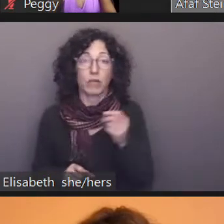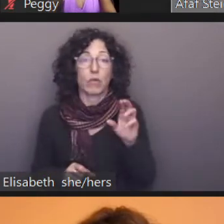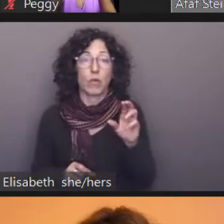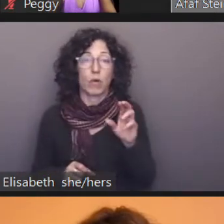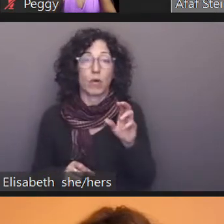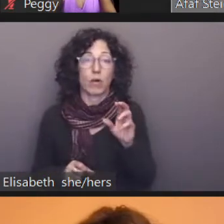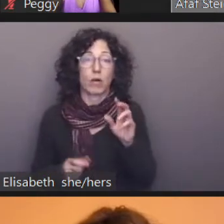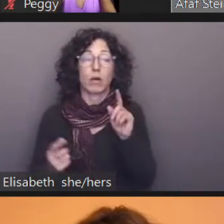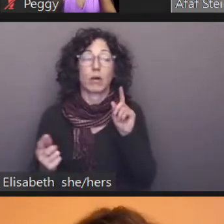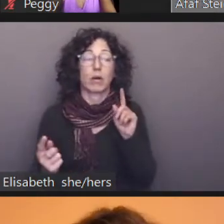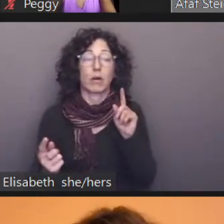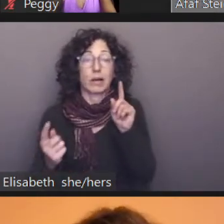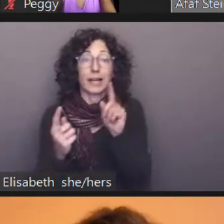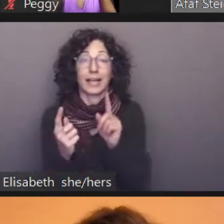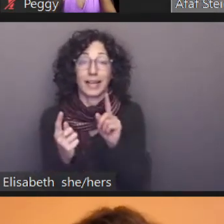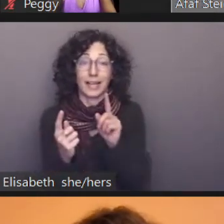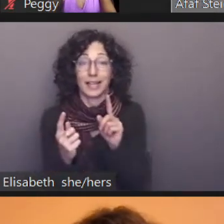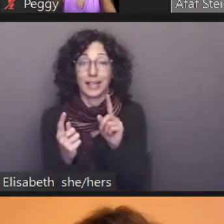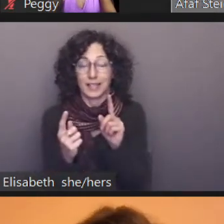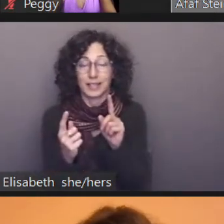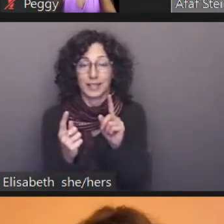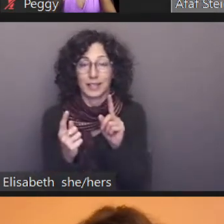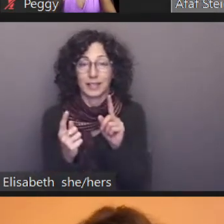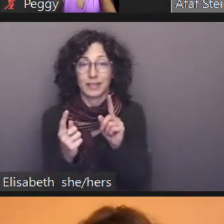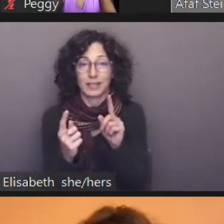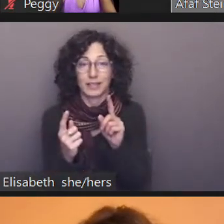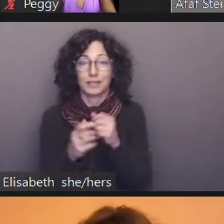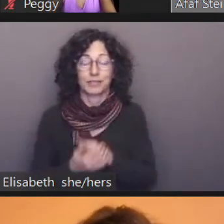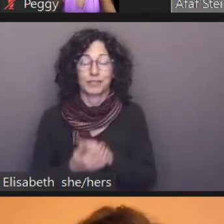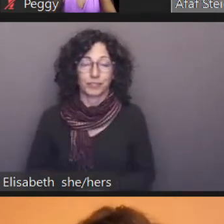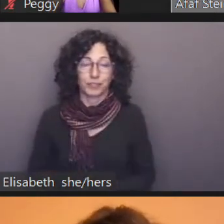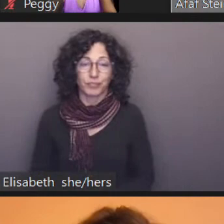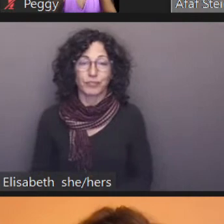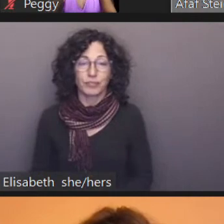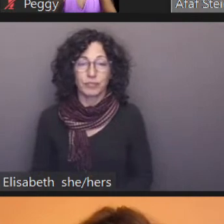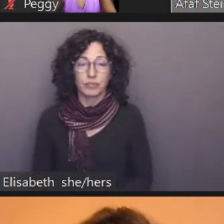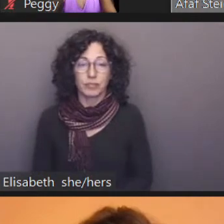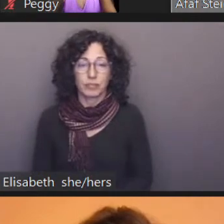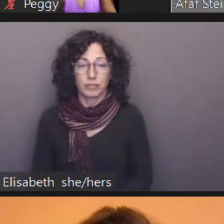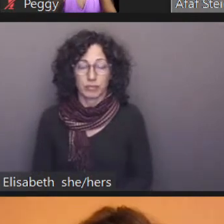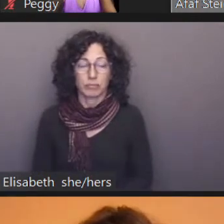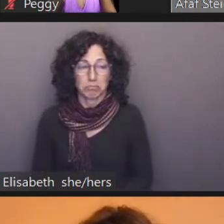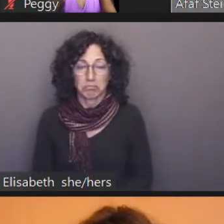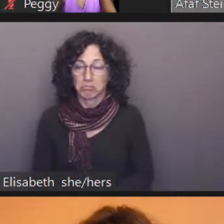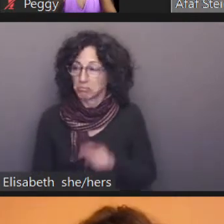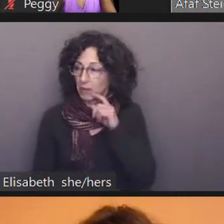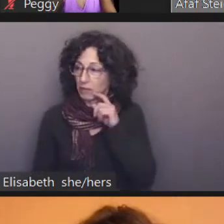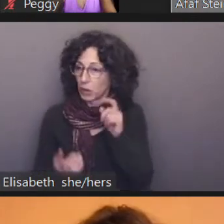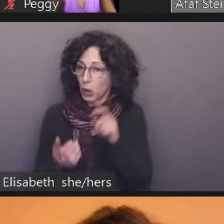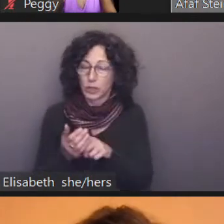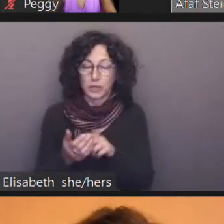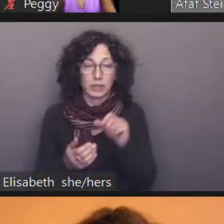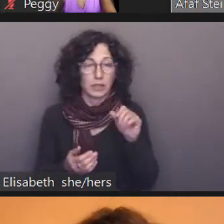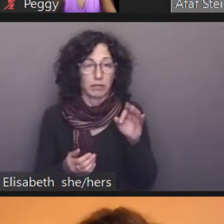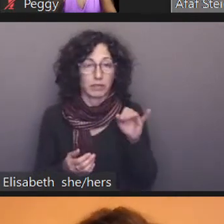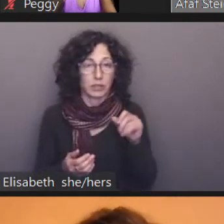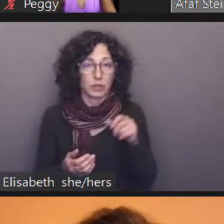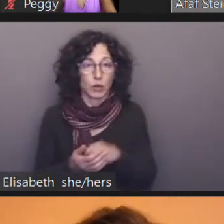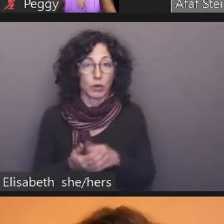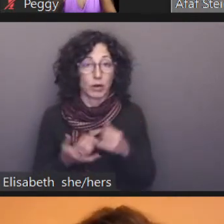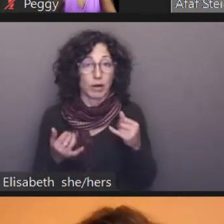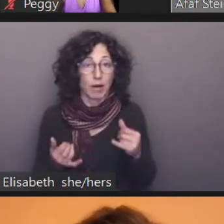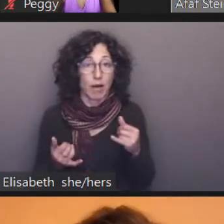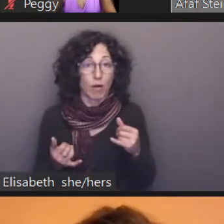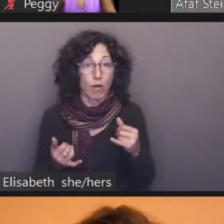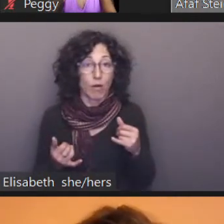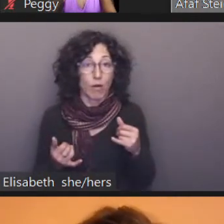distance between themselves and others safely. And we've seen this in San Francisco as we have removed our requirement